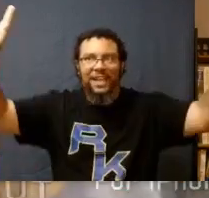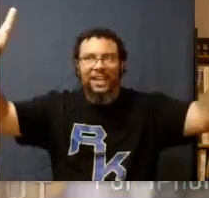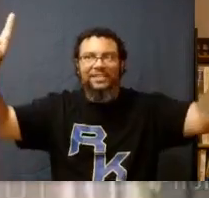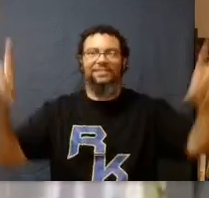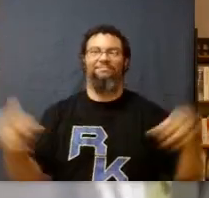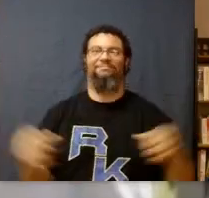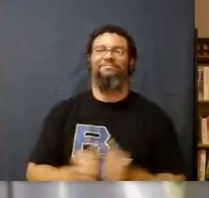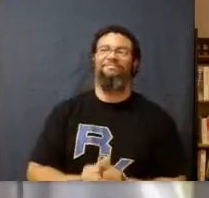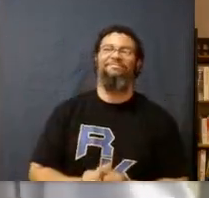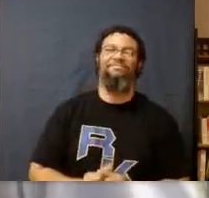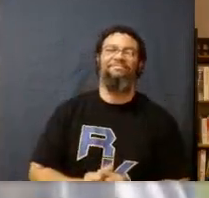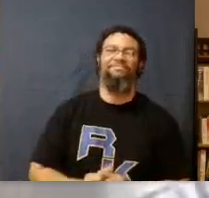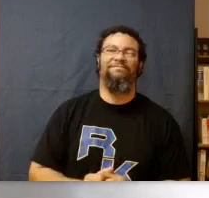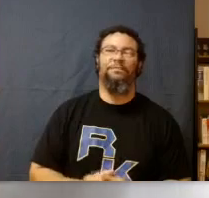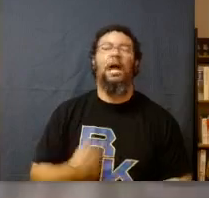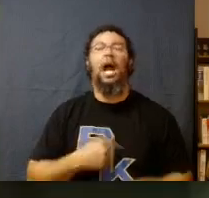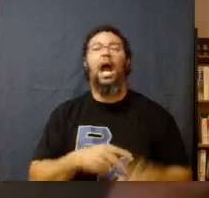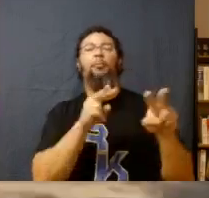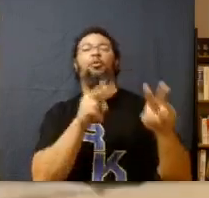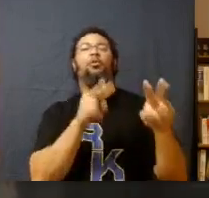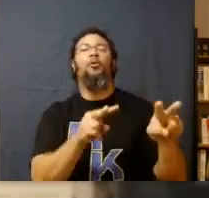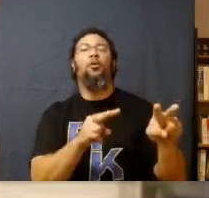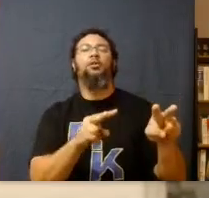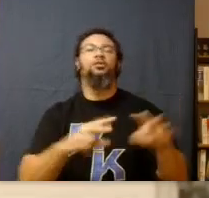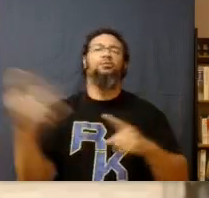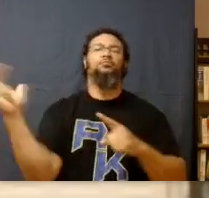What up, freshmen? I'm looking forward to a great year.